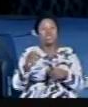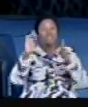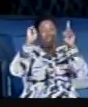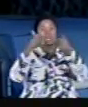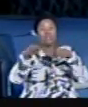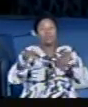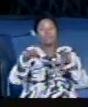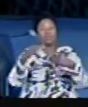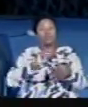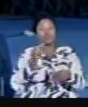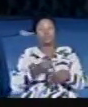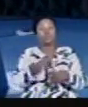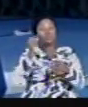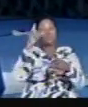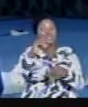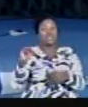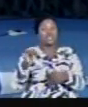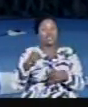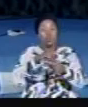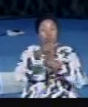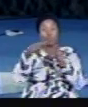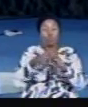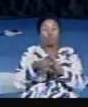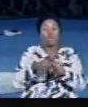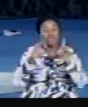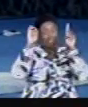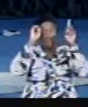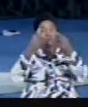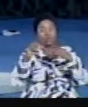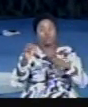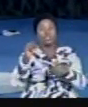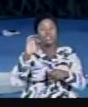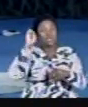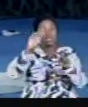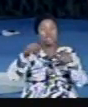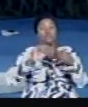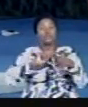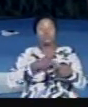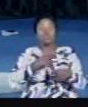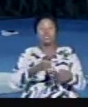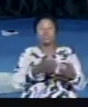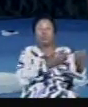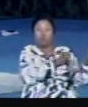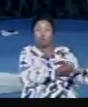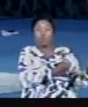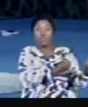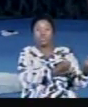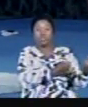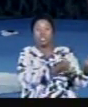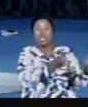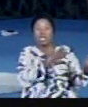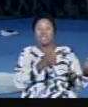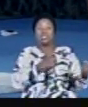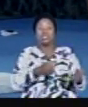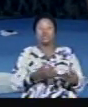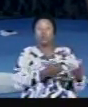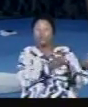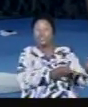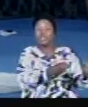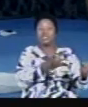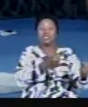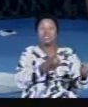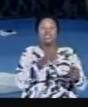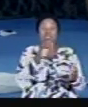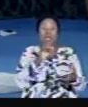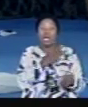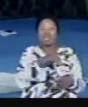he comes, he gives us the boldness and the courage and the confidence, and with